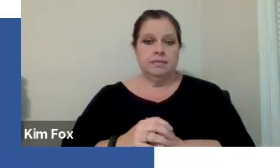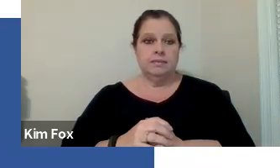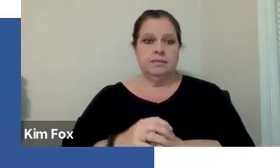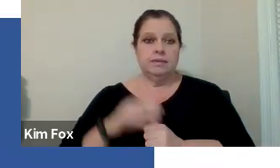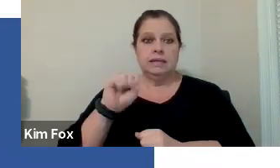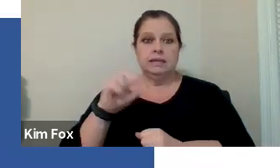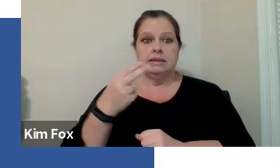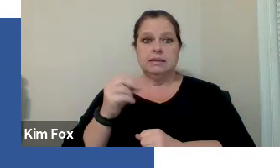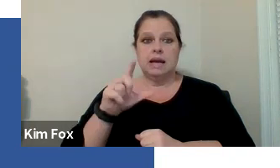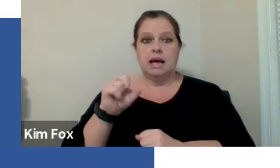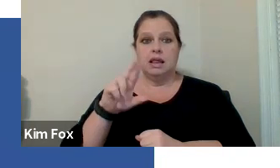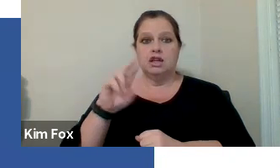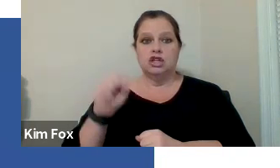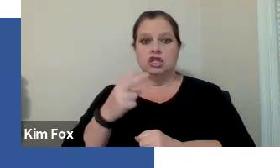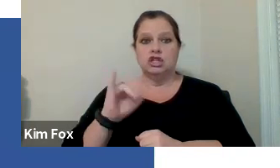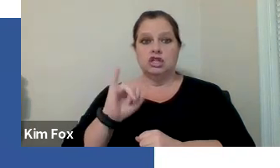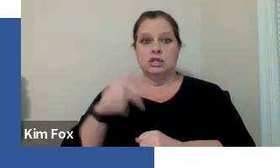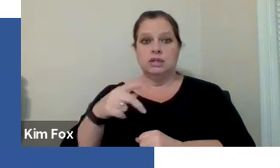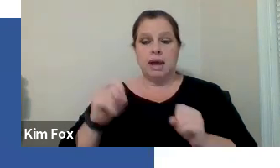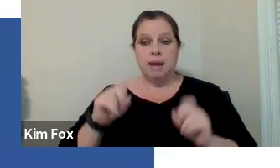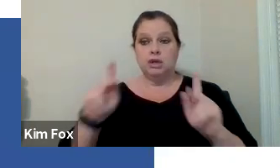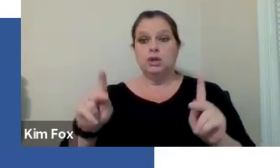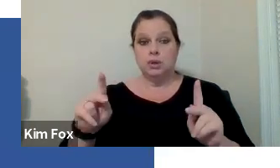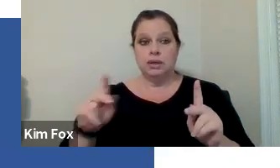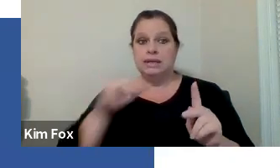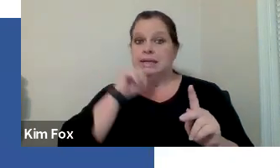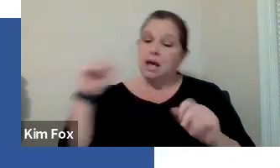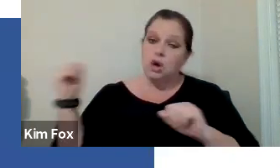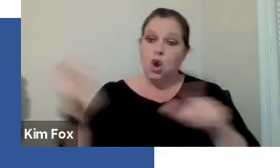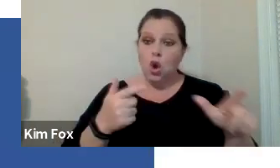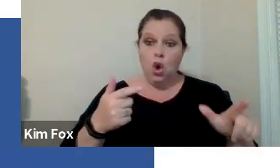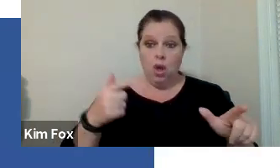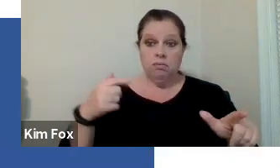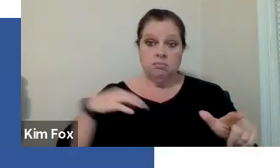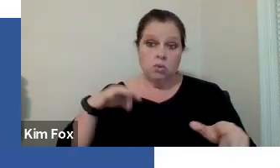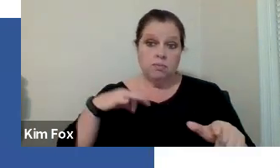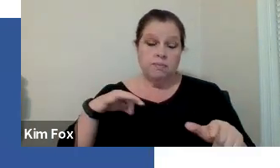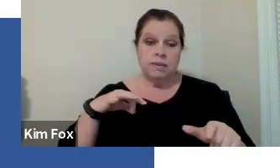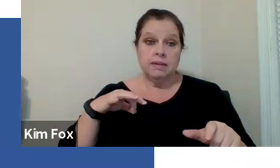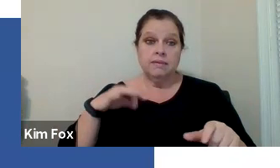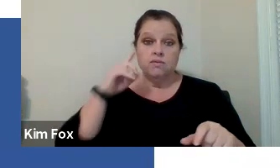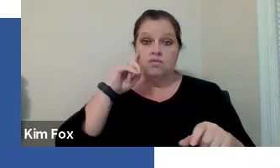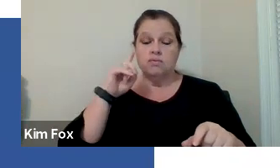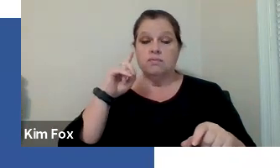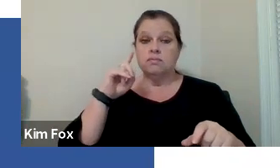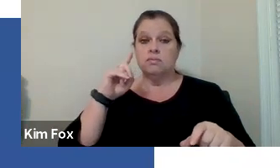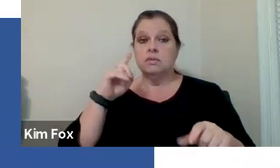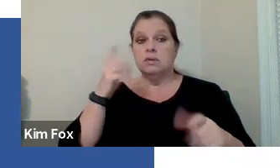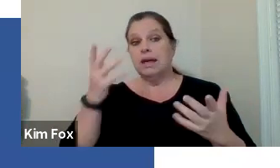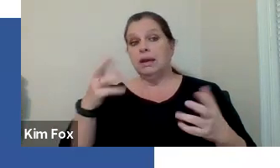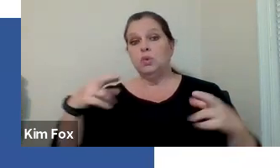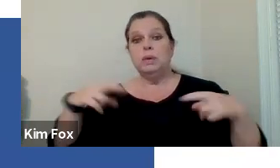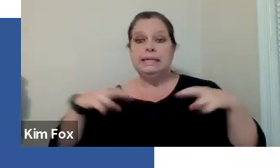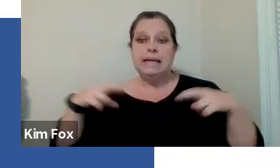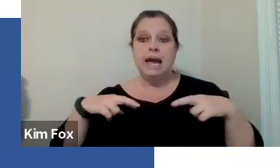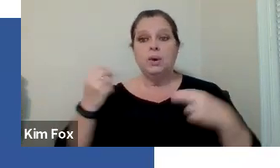Scholarship opportunities, because not everybody's eligible for the GI Bill benefit. Maybe when you retired